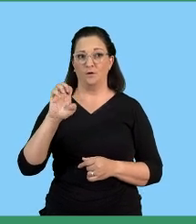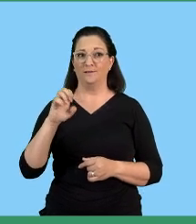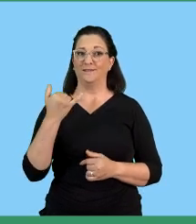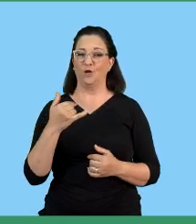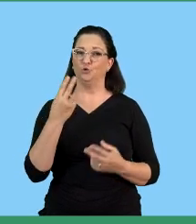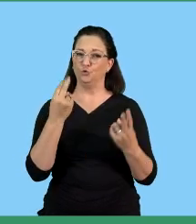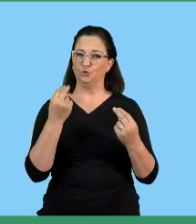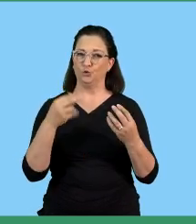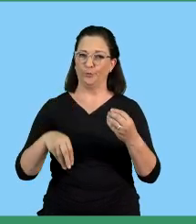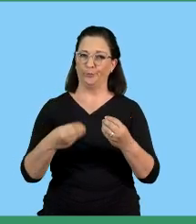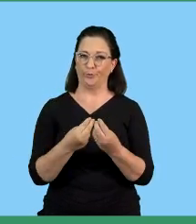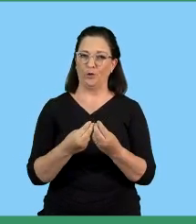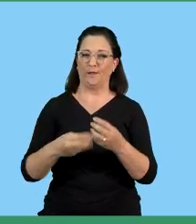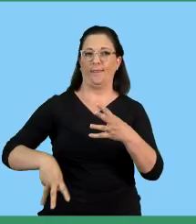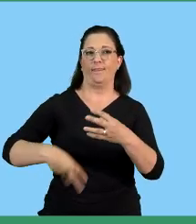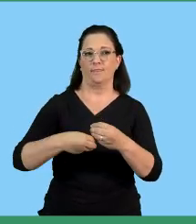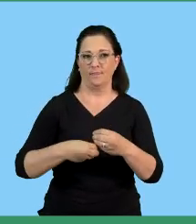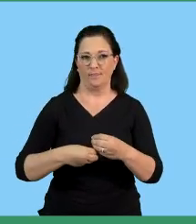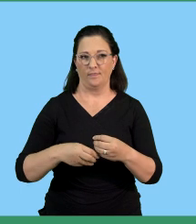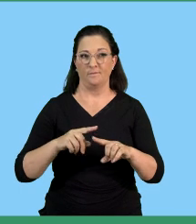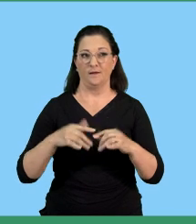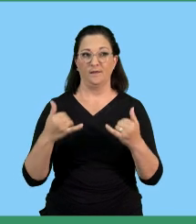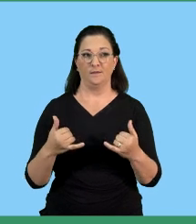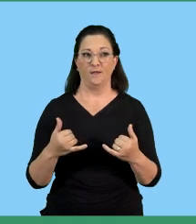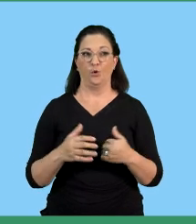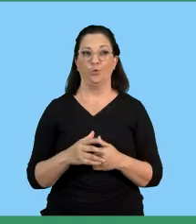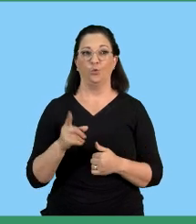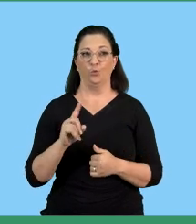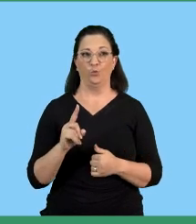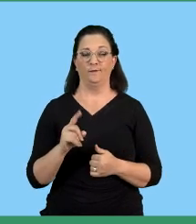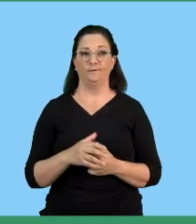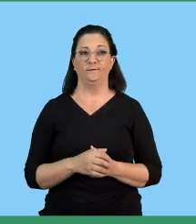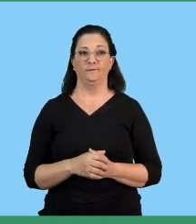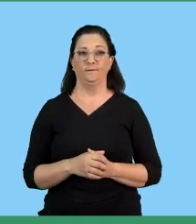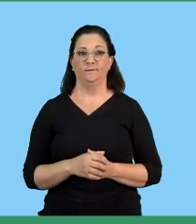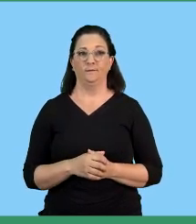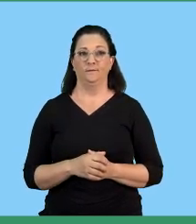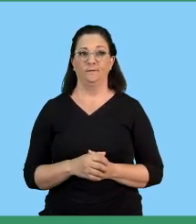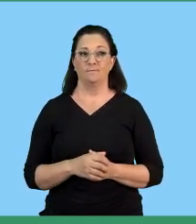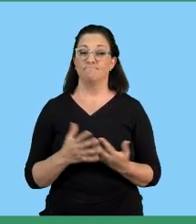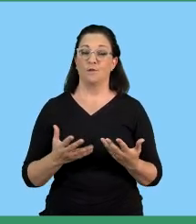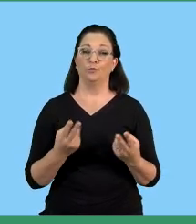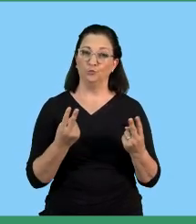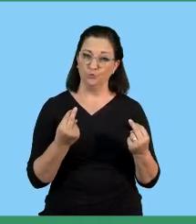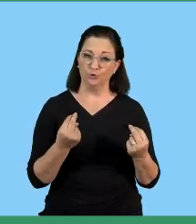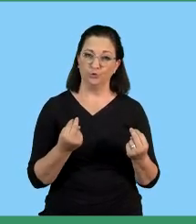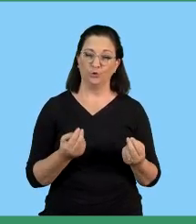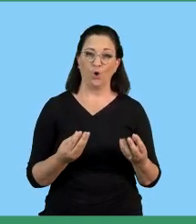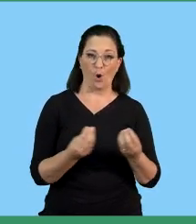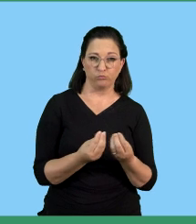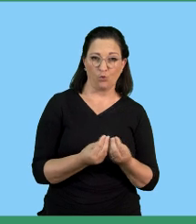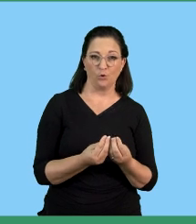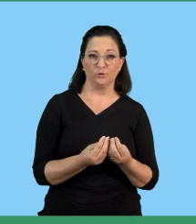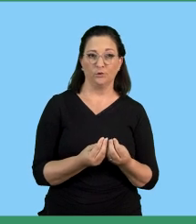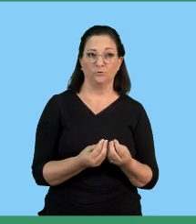adding new products. However, the way we add them, they are different. Right, so here the business adds new product or services that